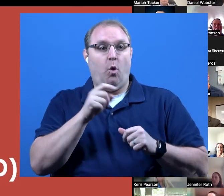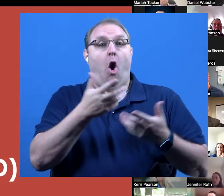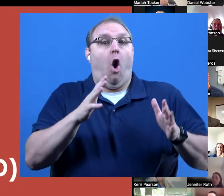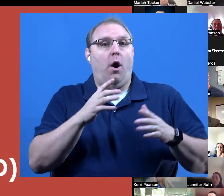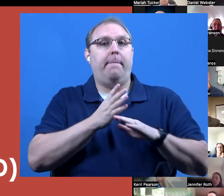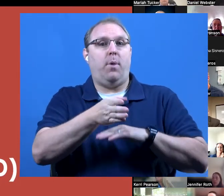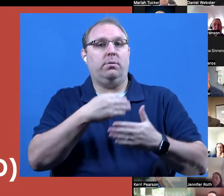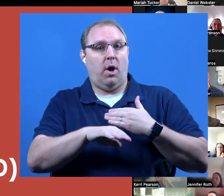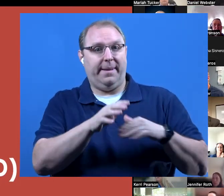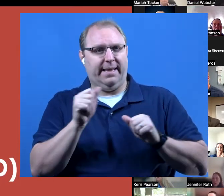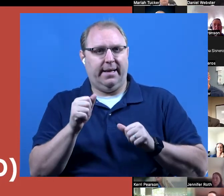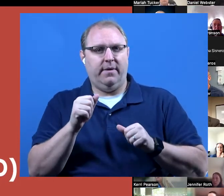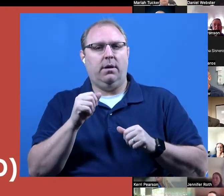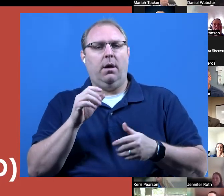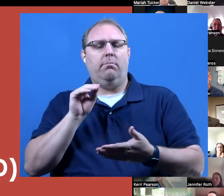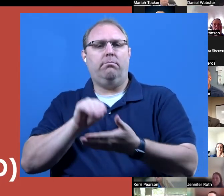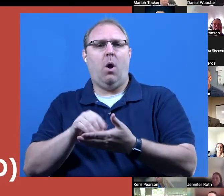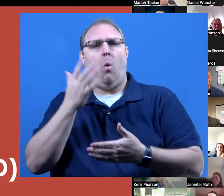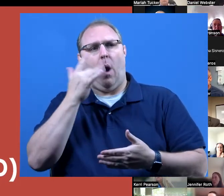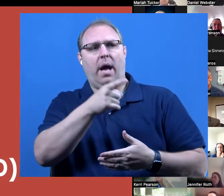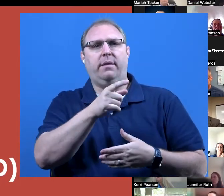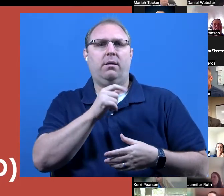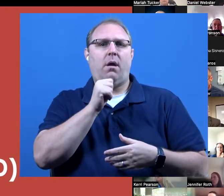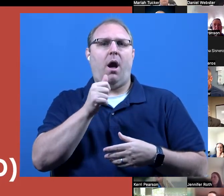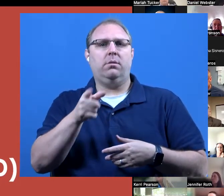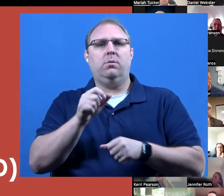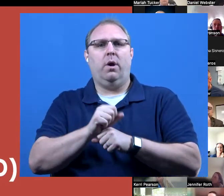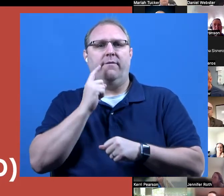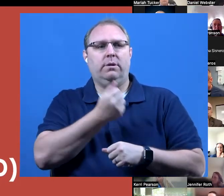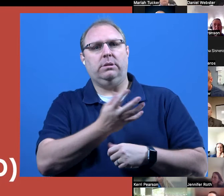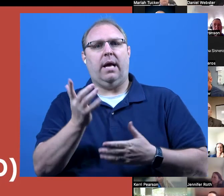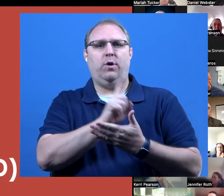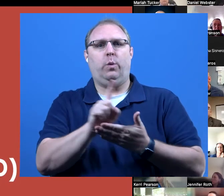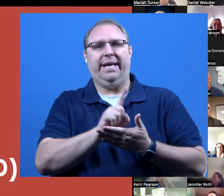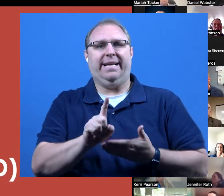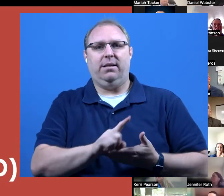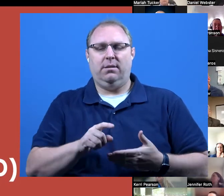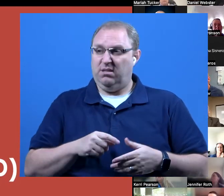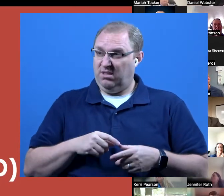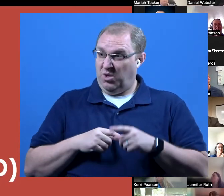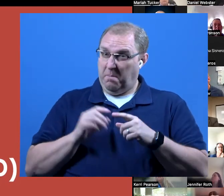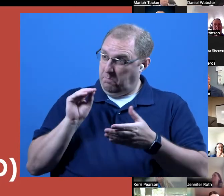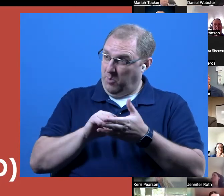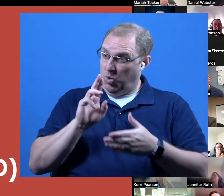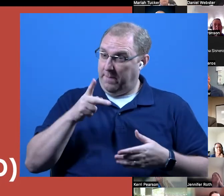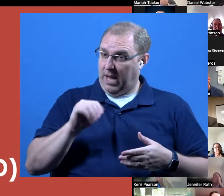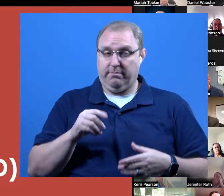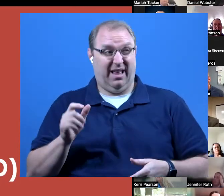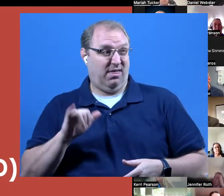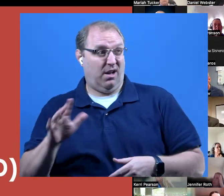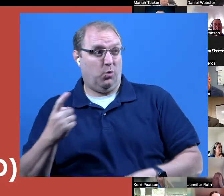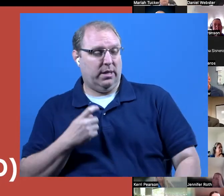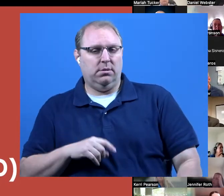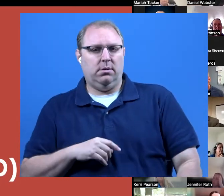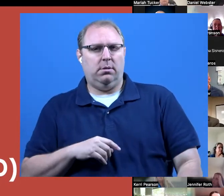in UPM? Yeah. First, I don't understand the need to put that in UPM other than using the words approved